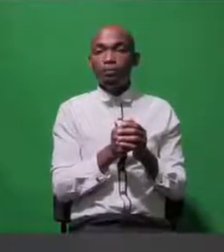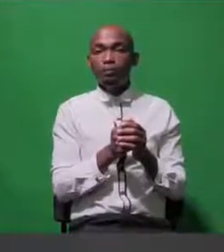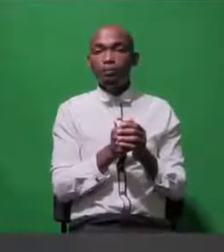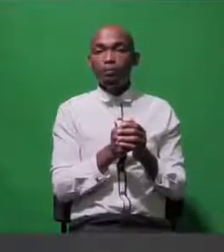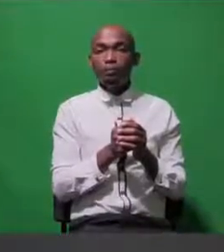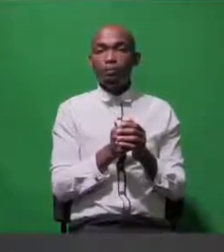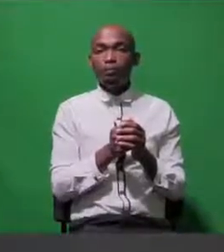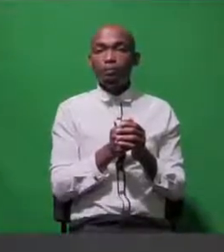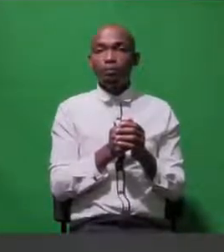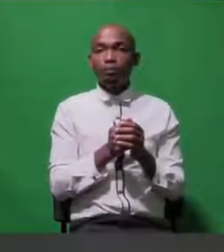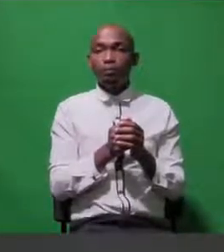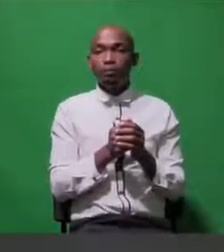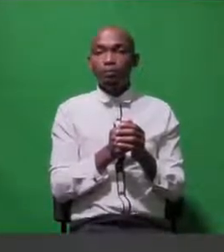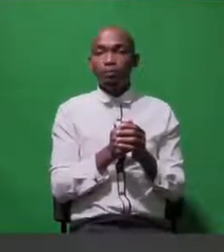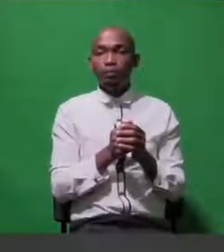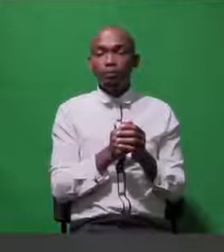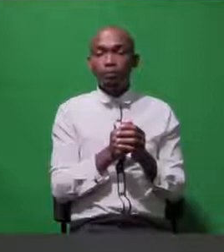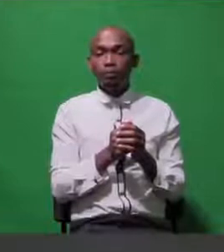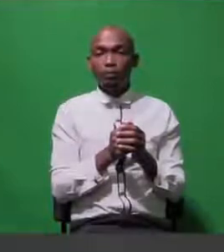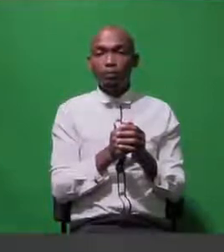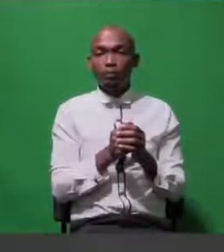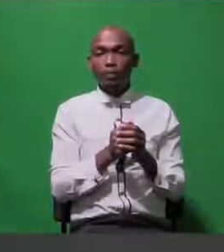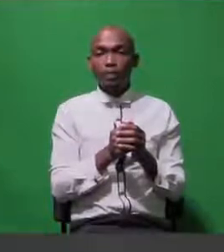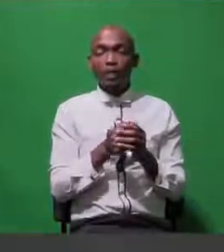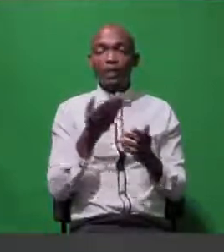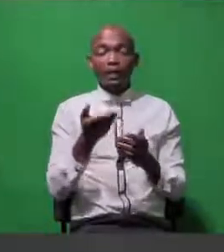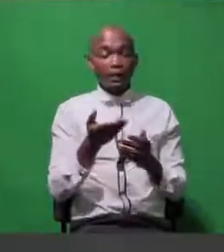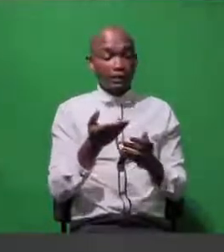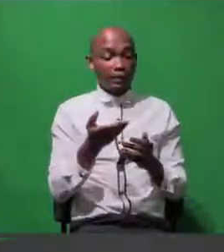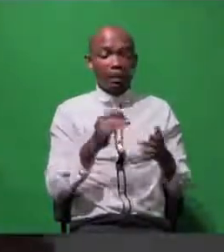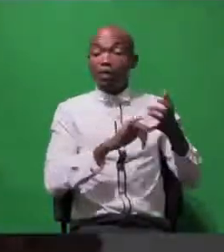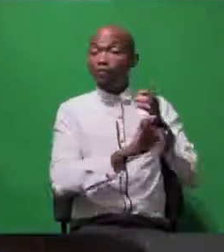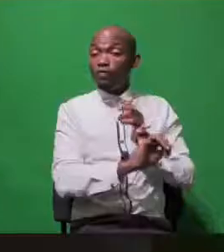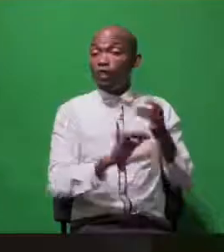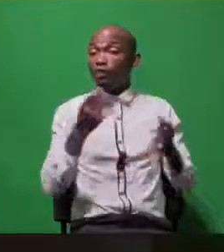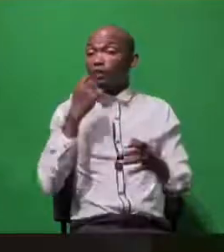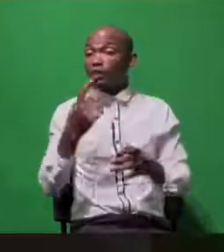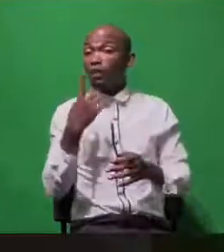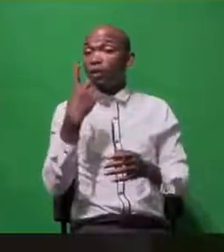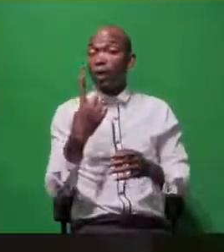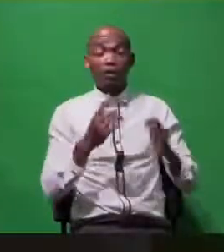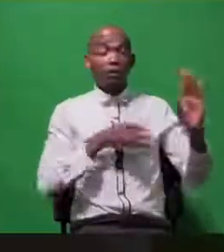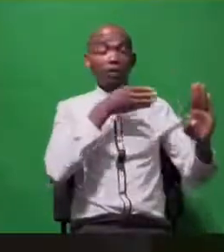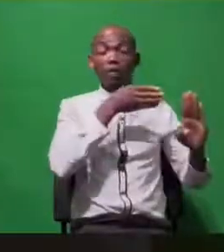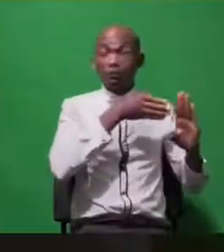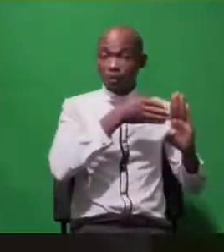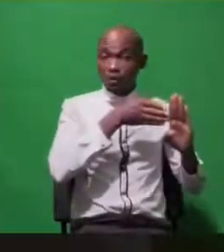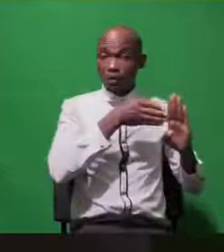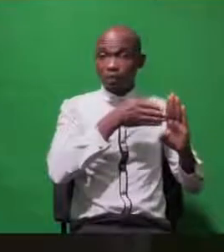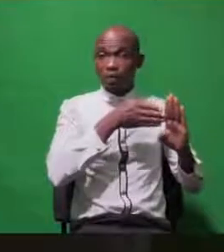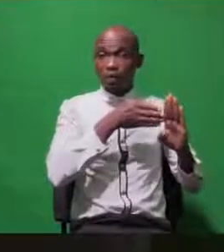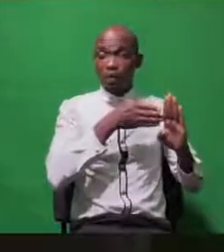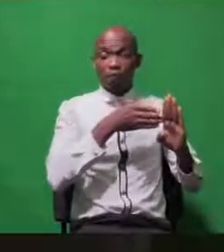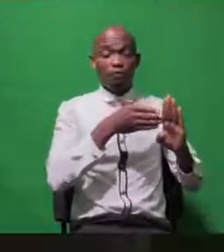the objectives of colonial education. As our fellow says, one of the objectives of colonial